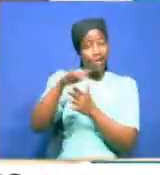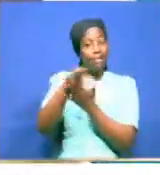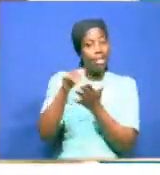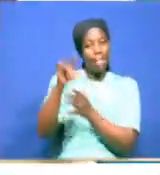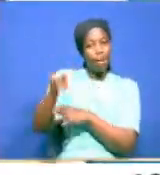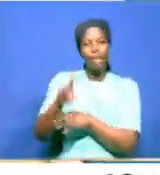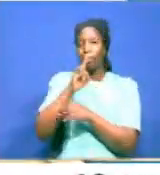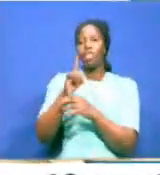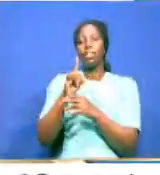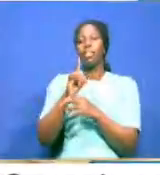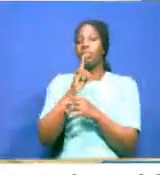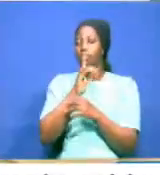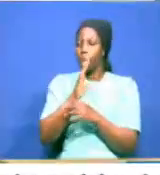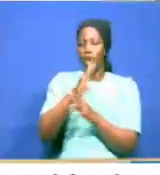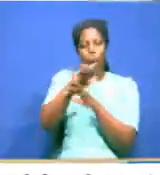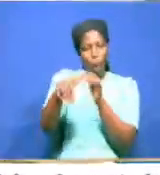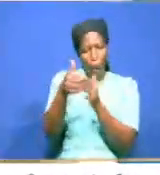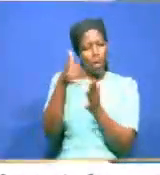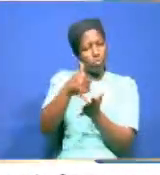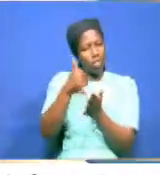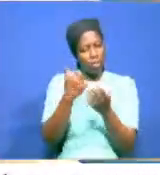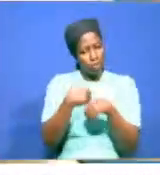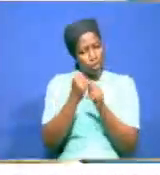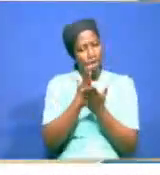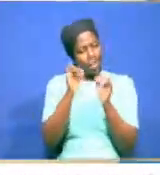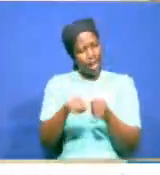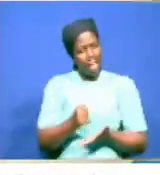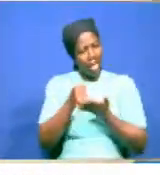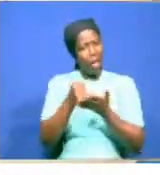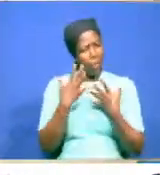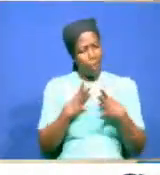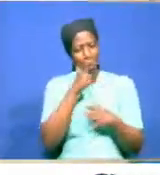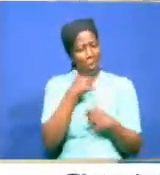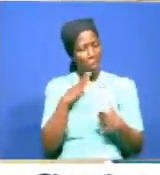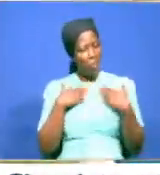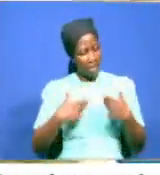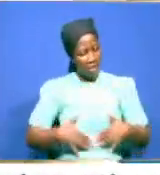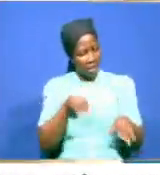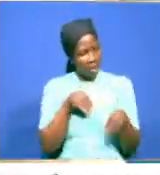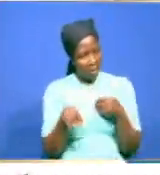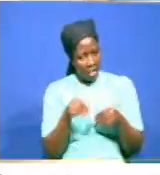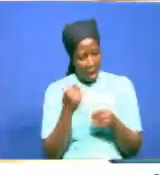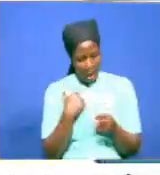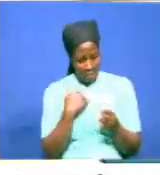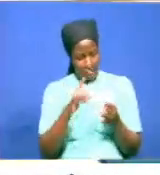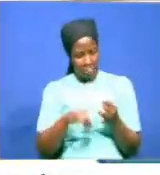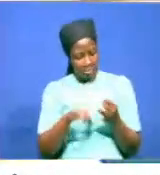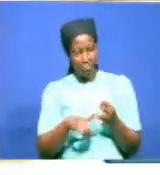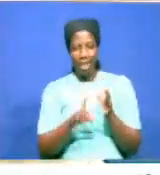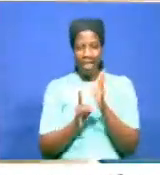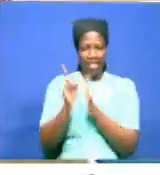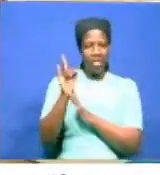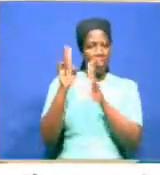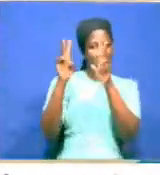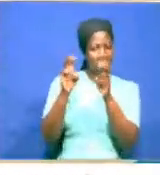they're able to address people with physical needs, they're able to address people with developmental